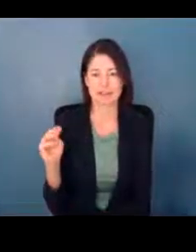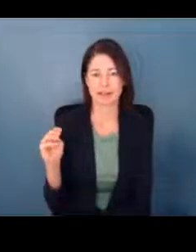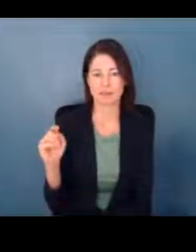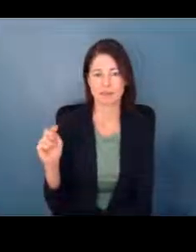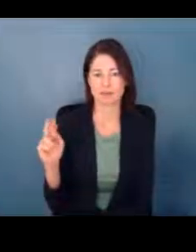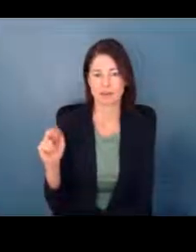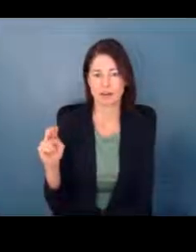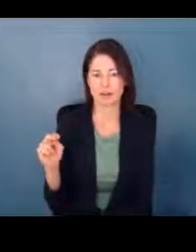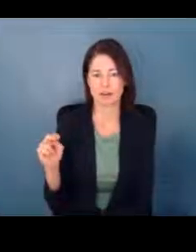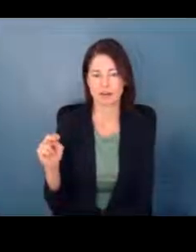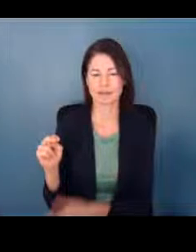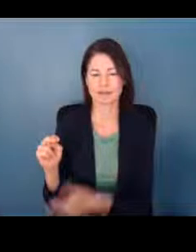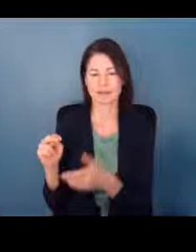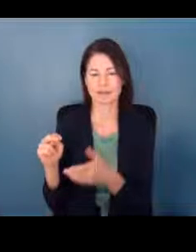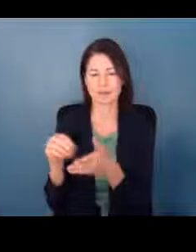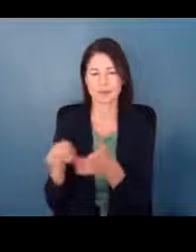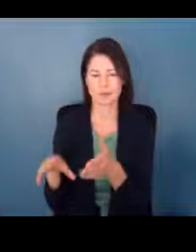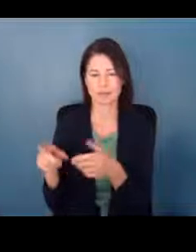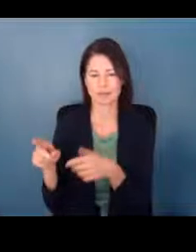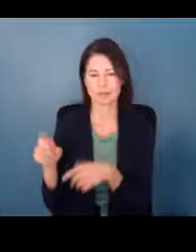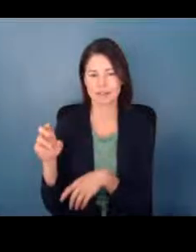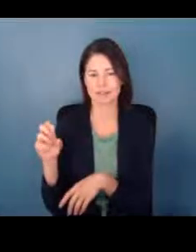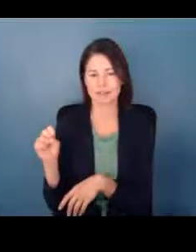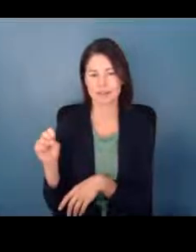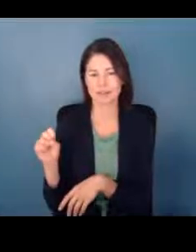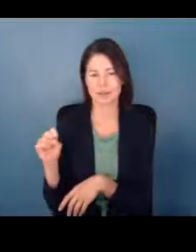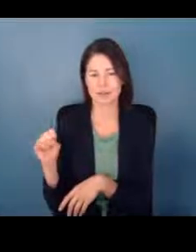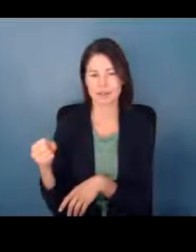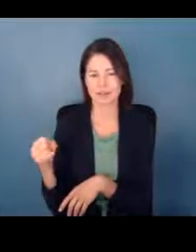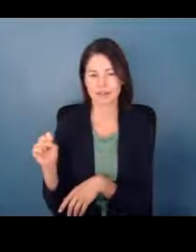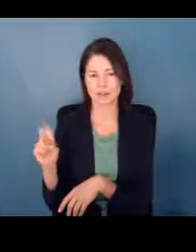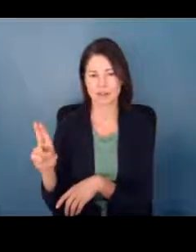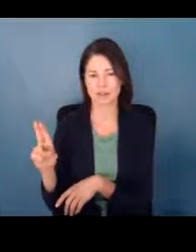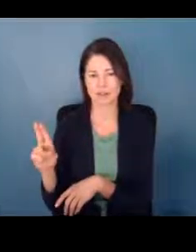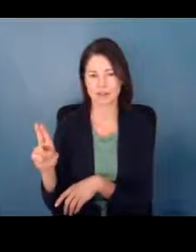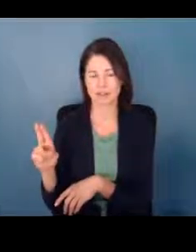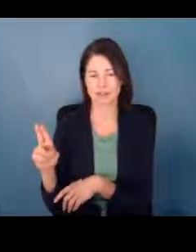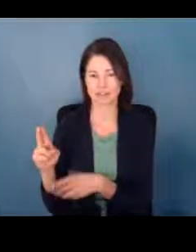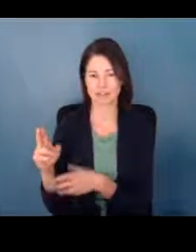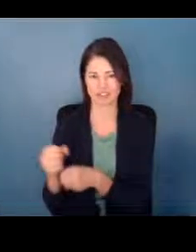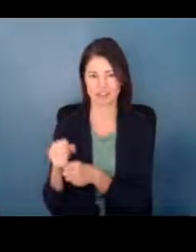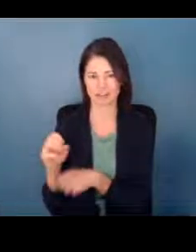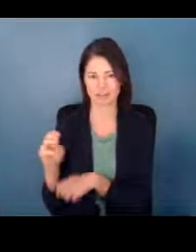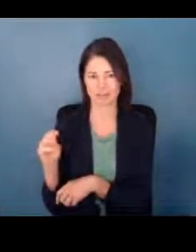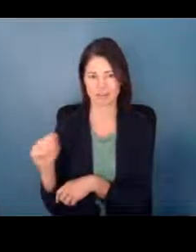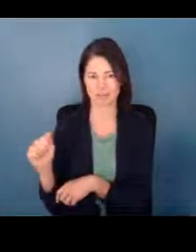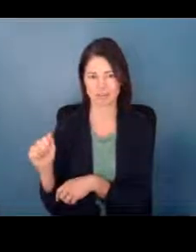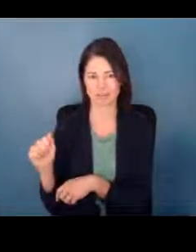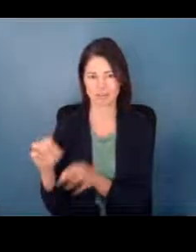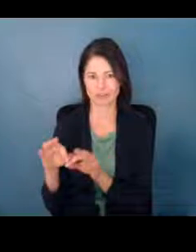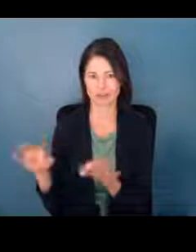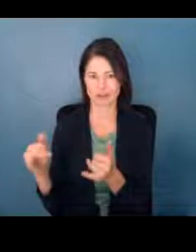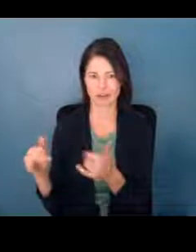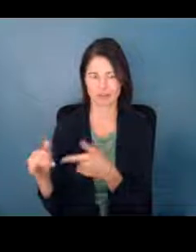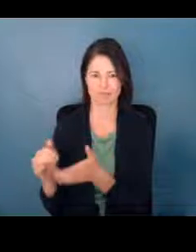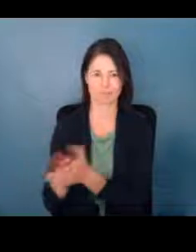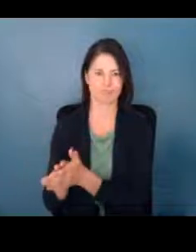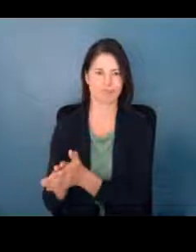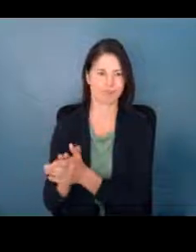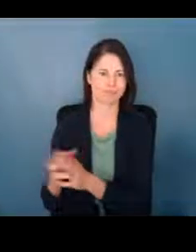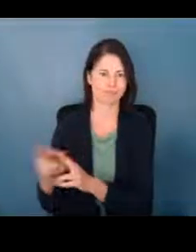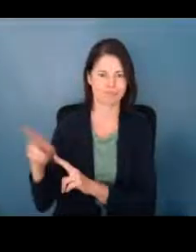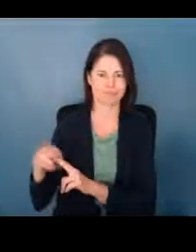getting her master's at San Jose State University, and she's really good. So she's actually done more than I have. I'd like to